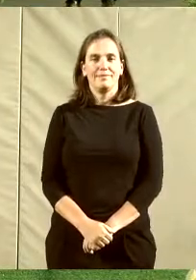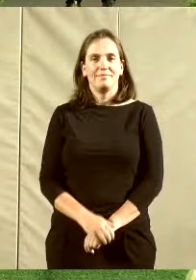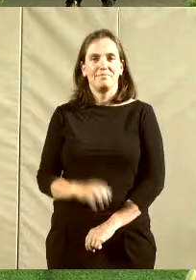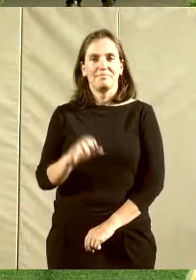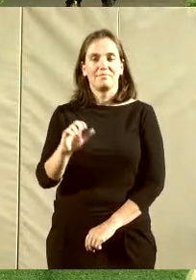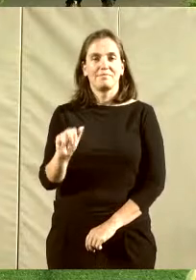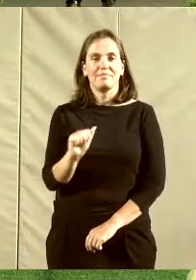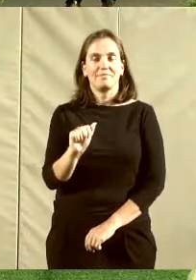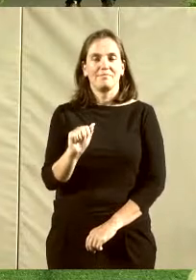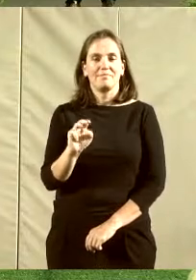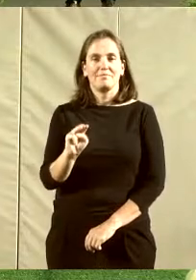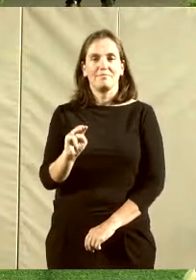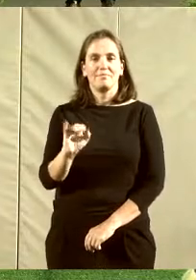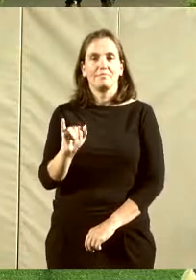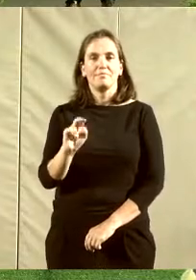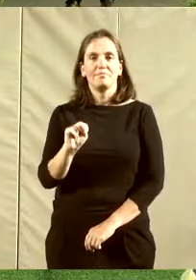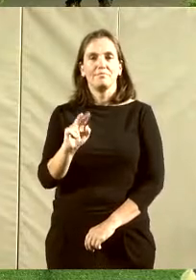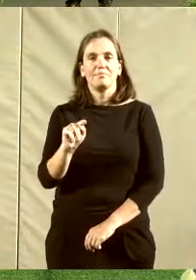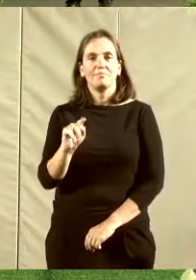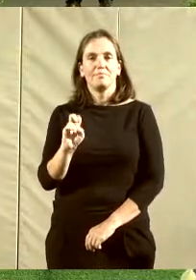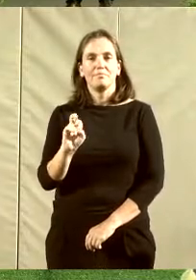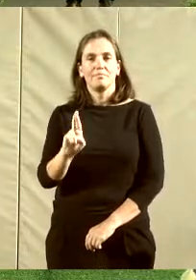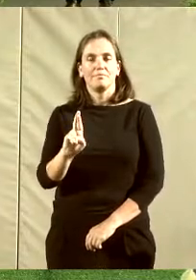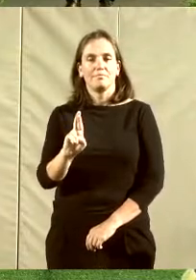Adam Isaac Minter.